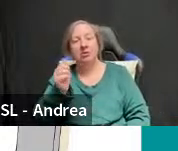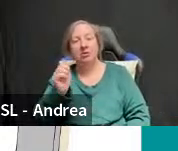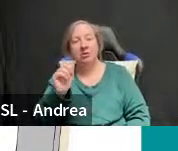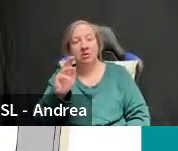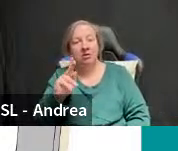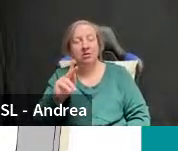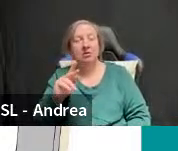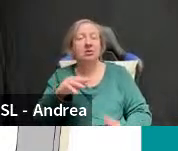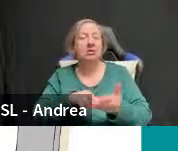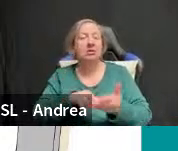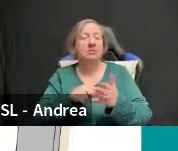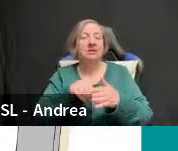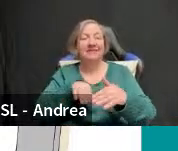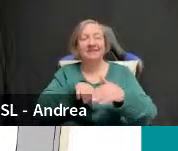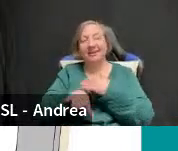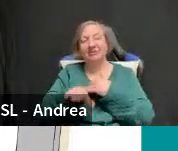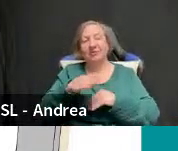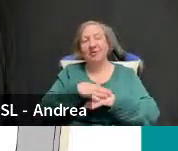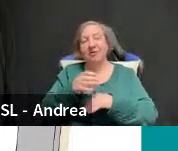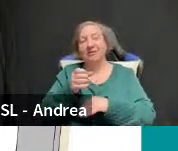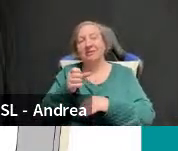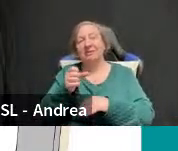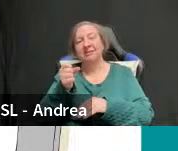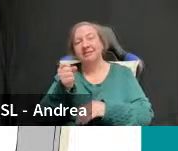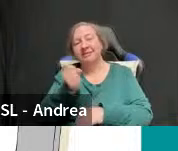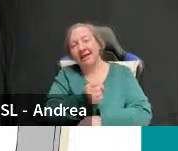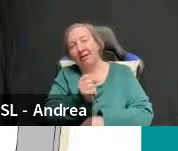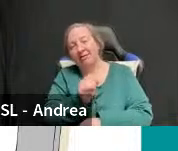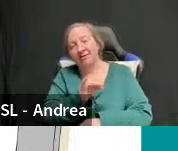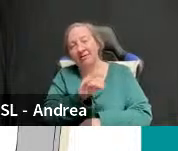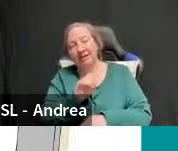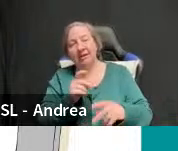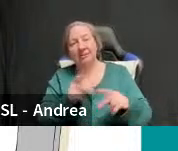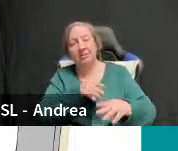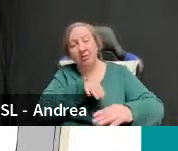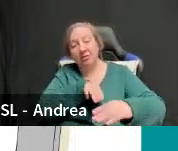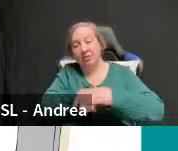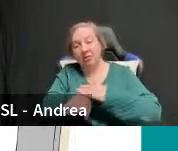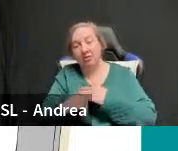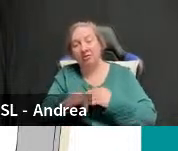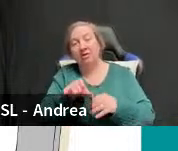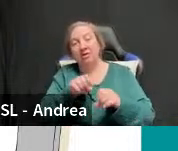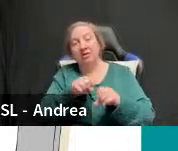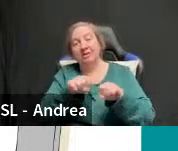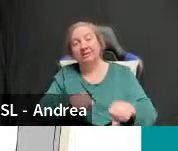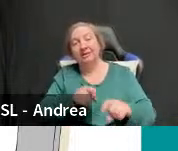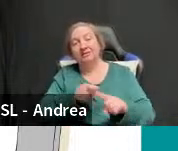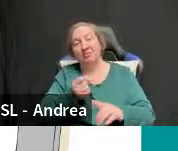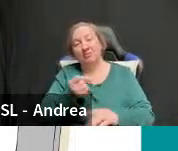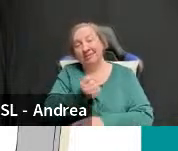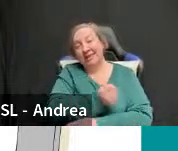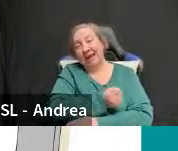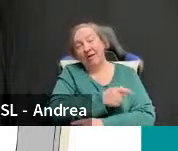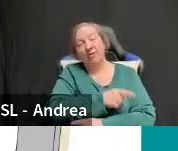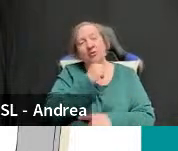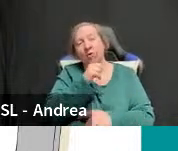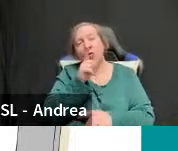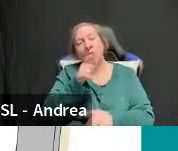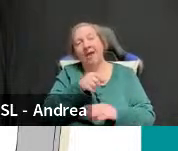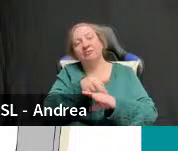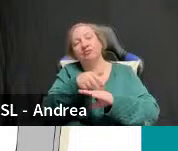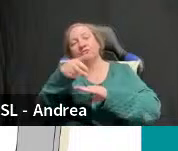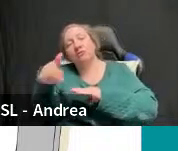south side. So people coming and going from the station to the south of Tomahawk don't have to cross